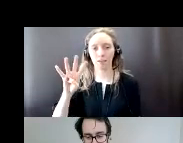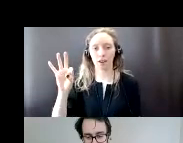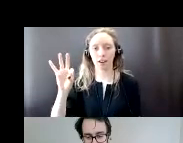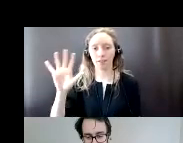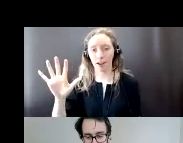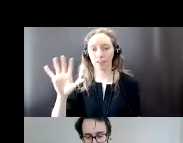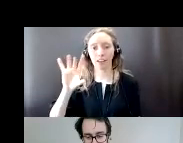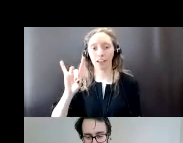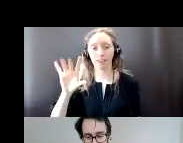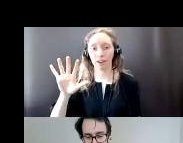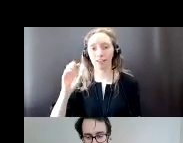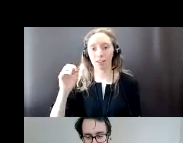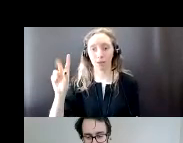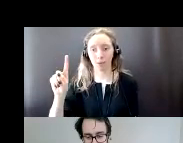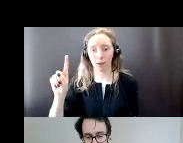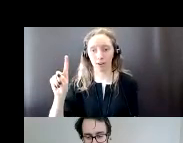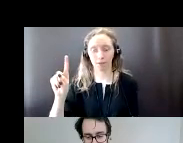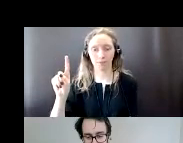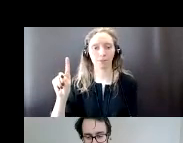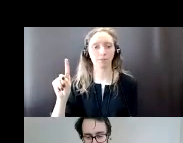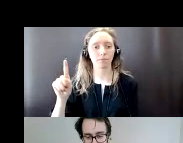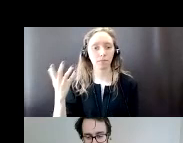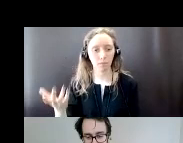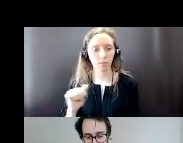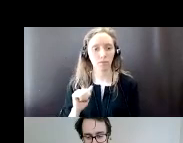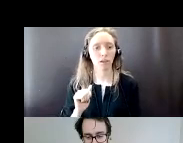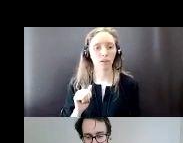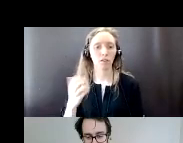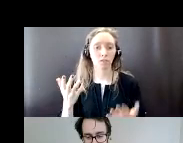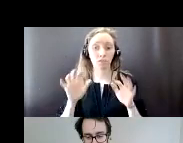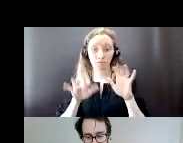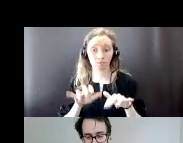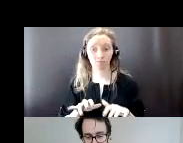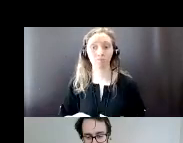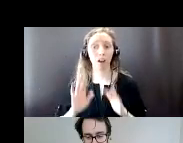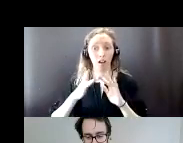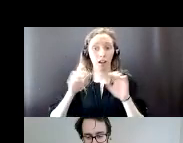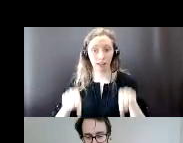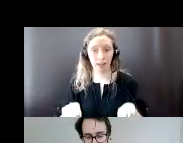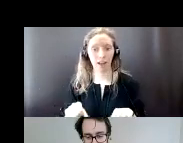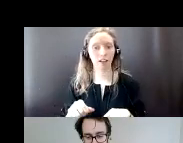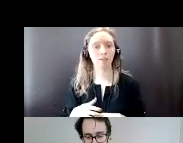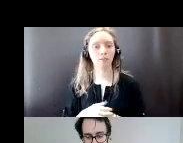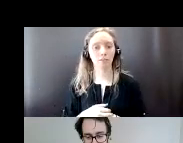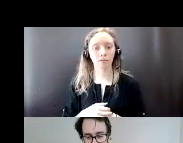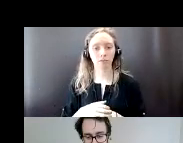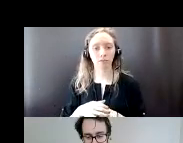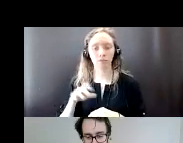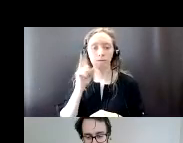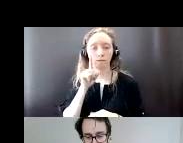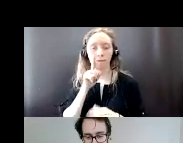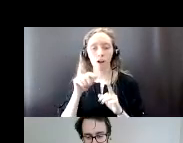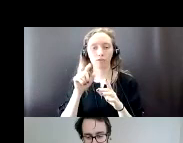1-888-495-8501. And alternatively, you can file online as well on our fraud reporting system at